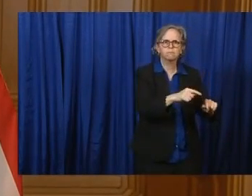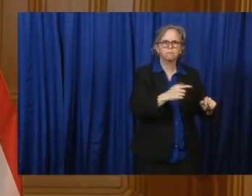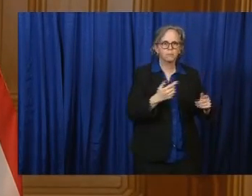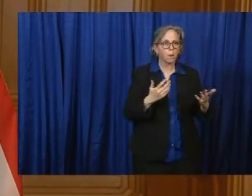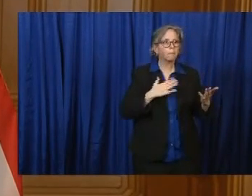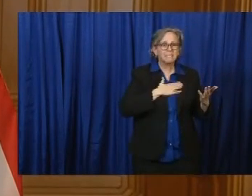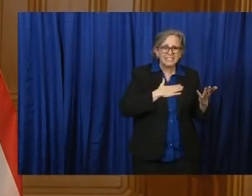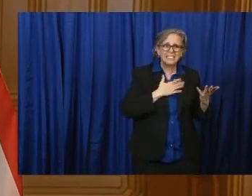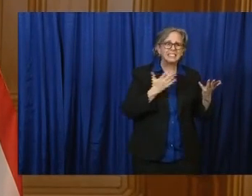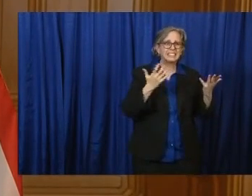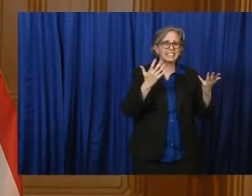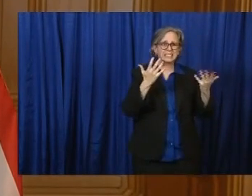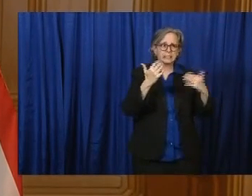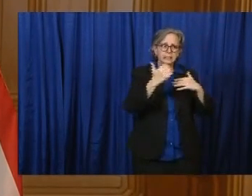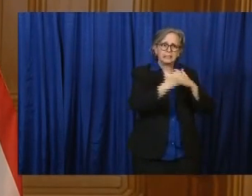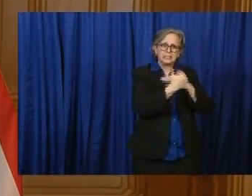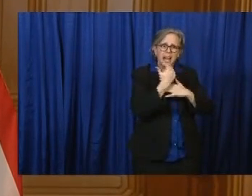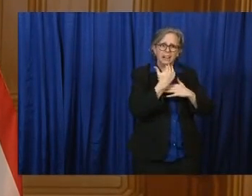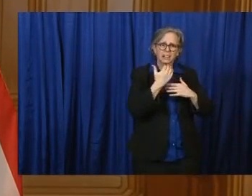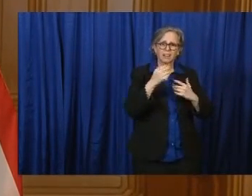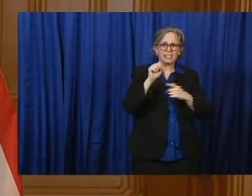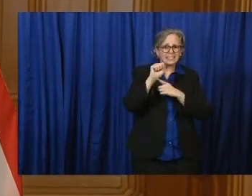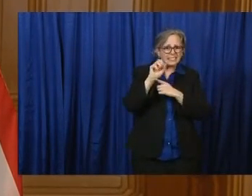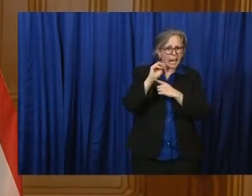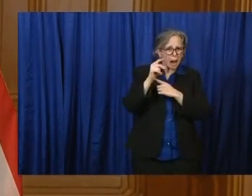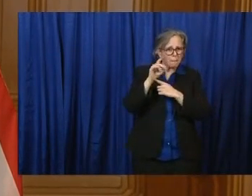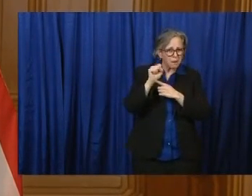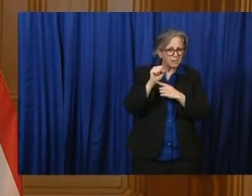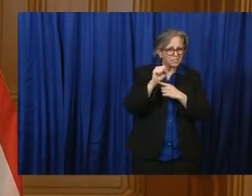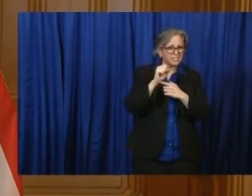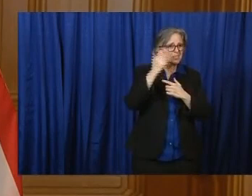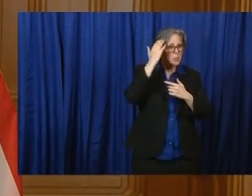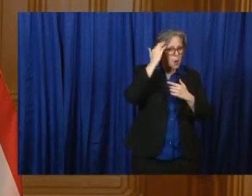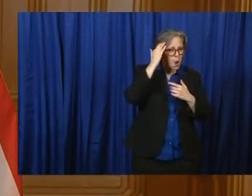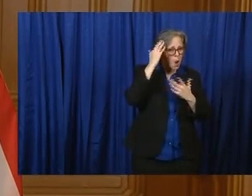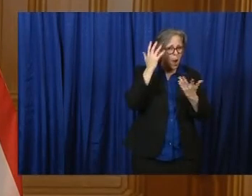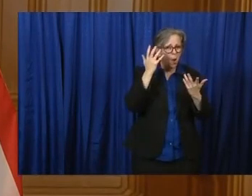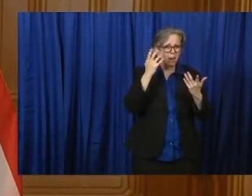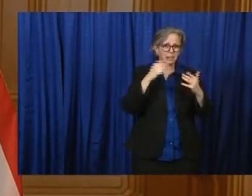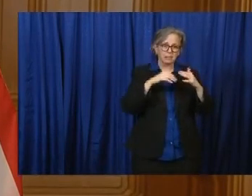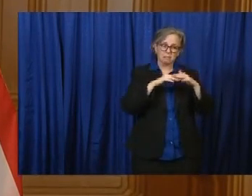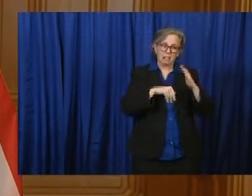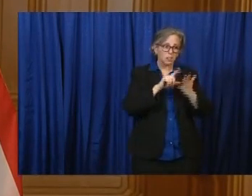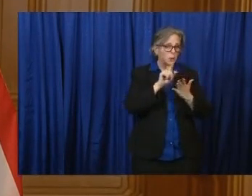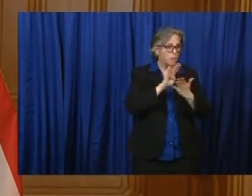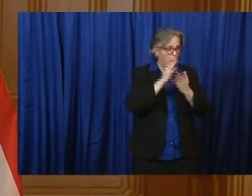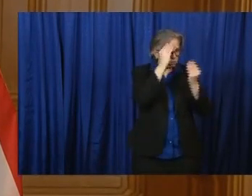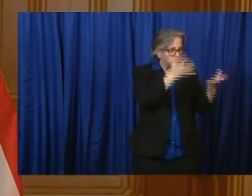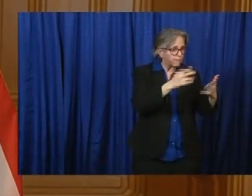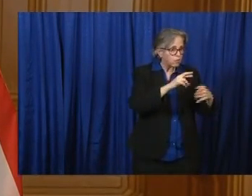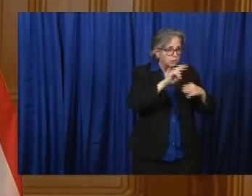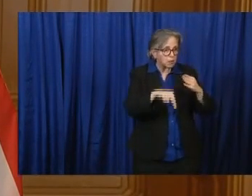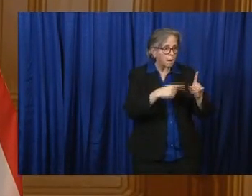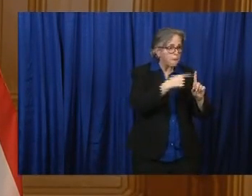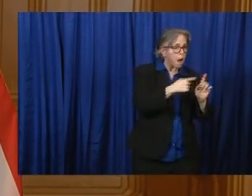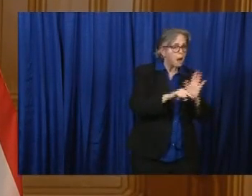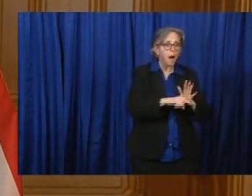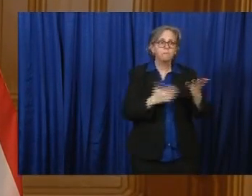get that turned around in less than 24 hours. Sometimes it's 8 to 10 hours, and get you back the results.